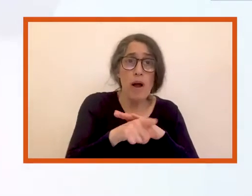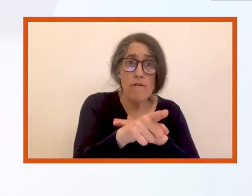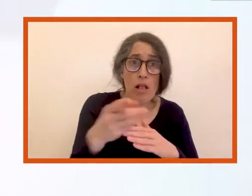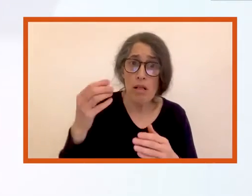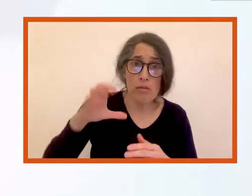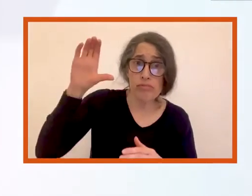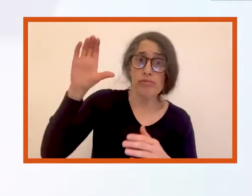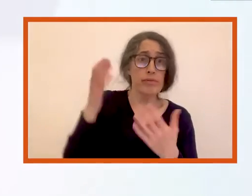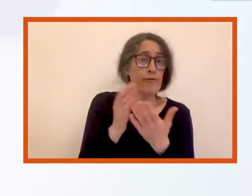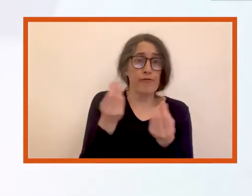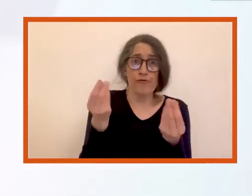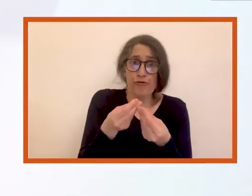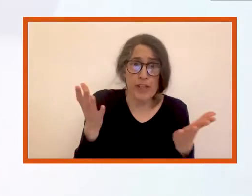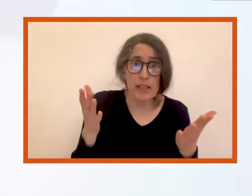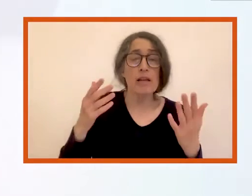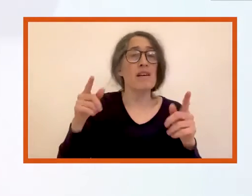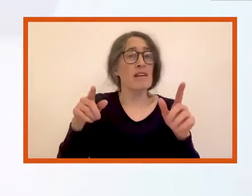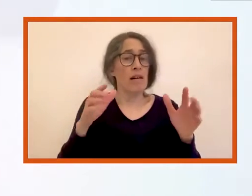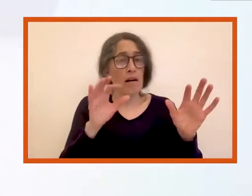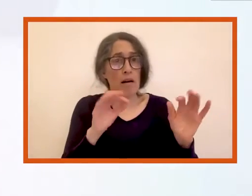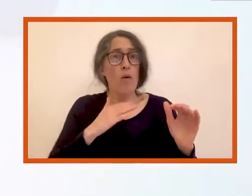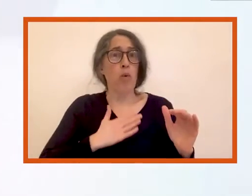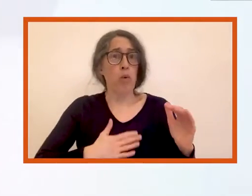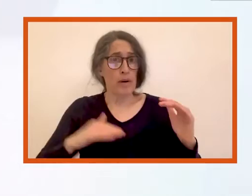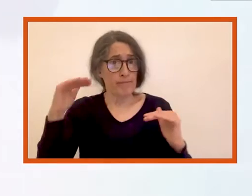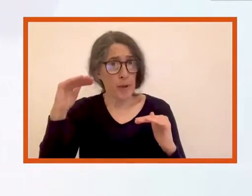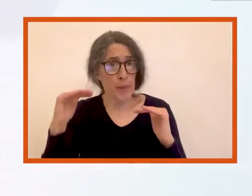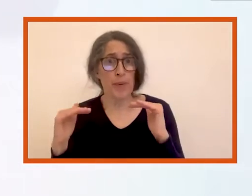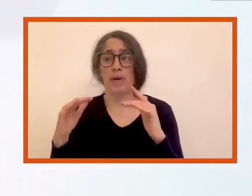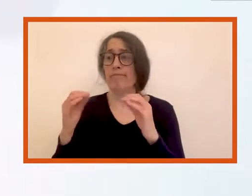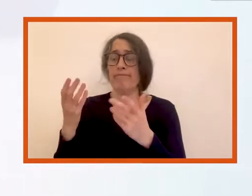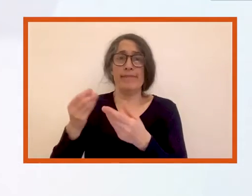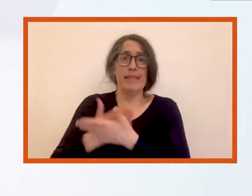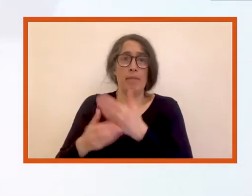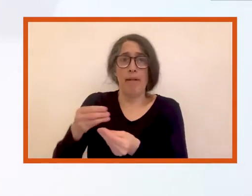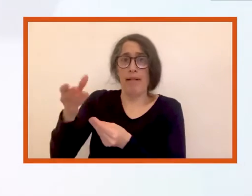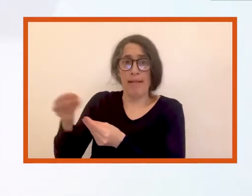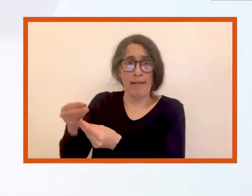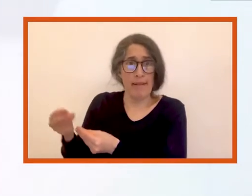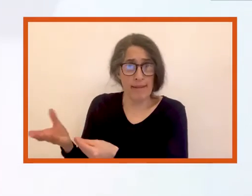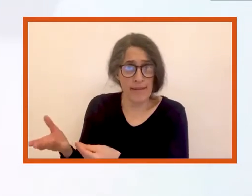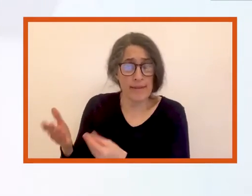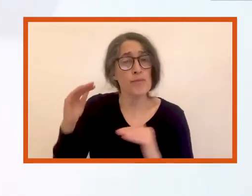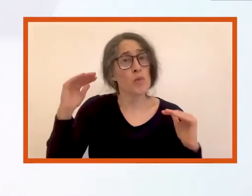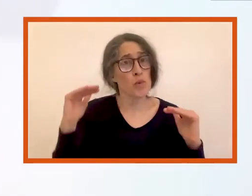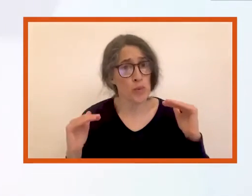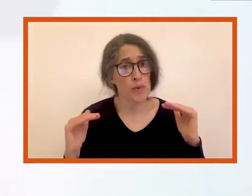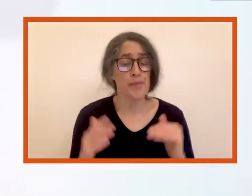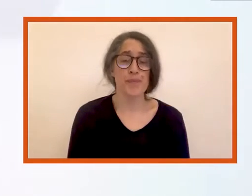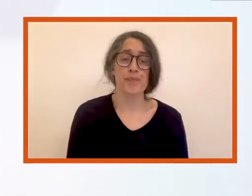and their families to offset those disability costs. Finally, direct service delivery, for instance, sign language